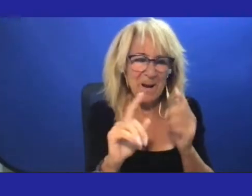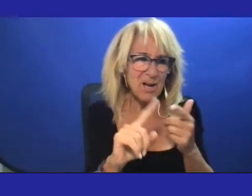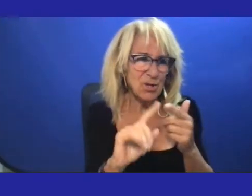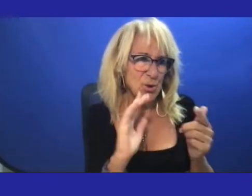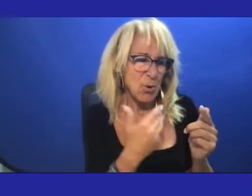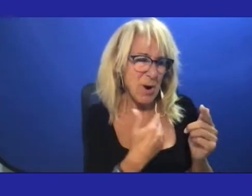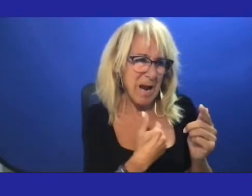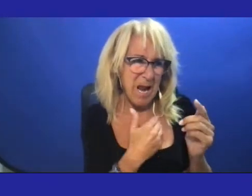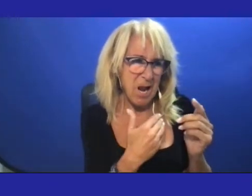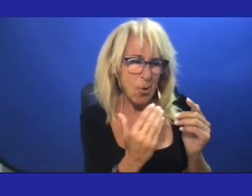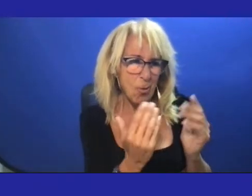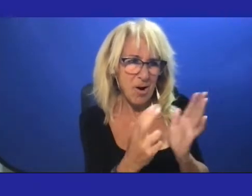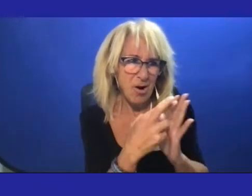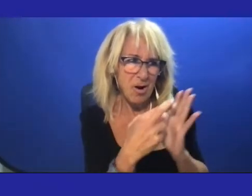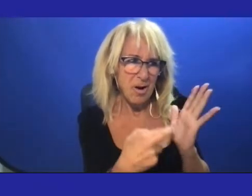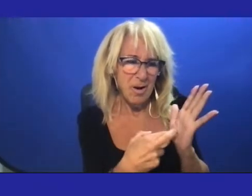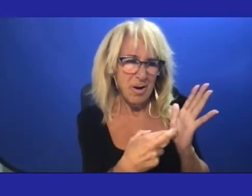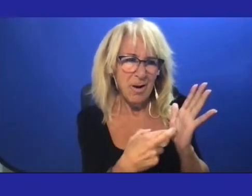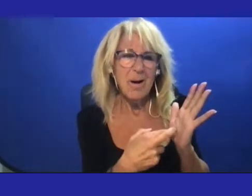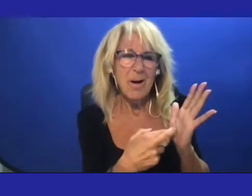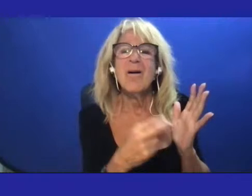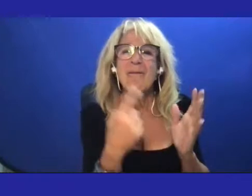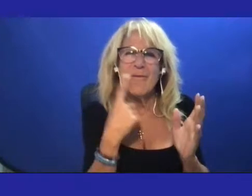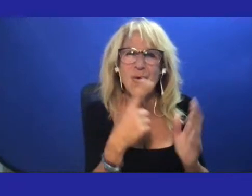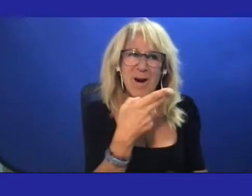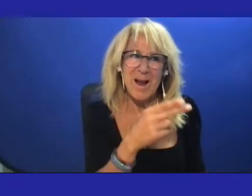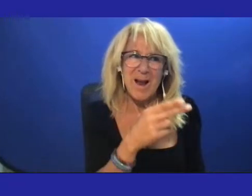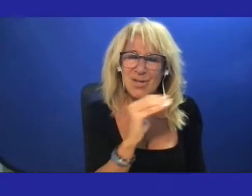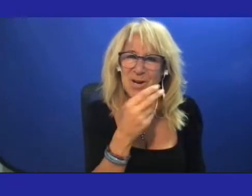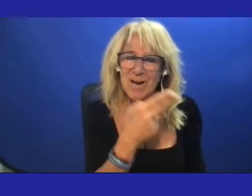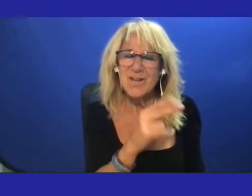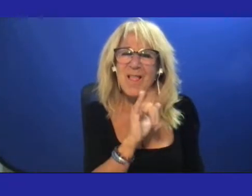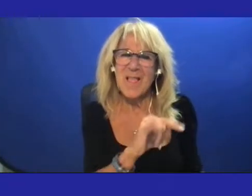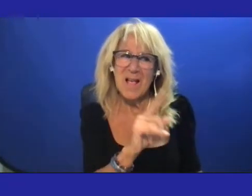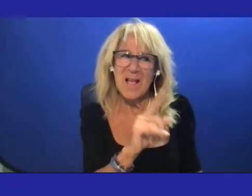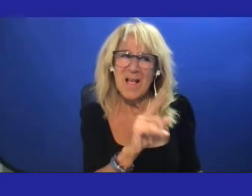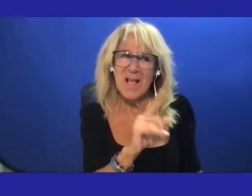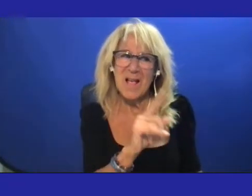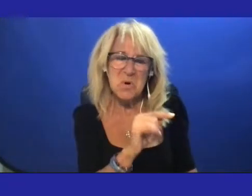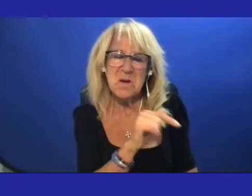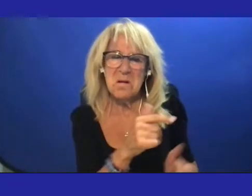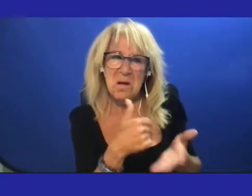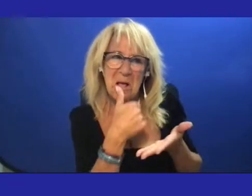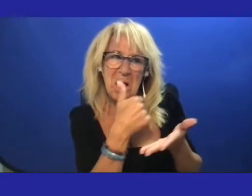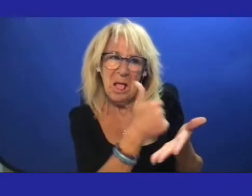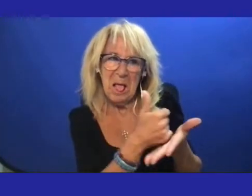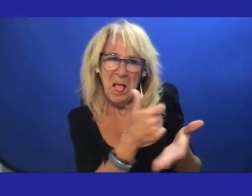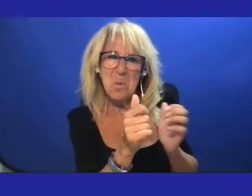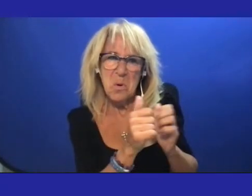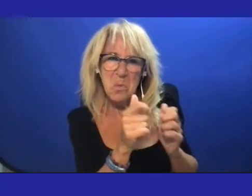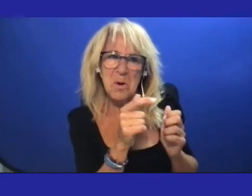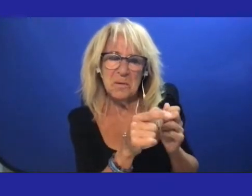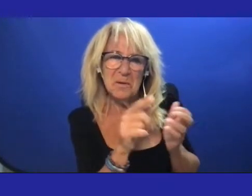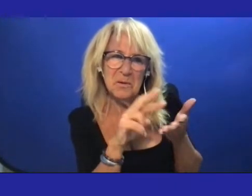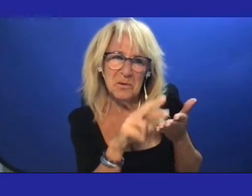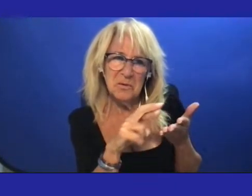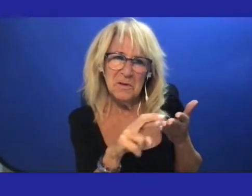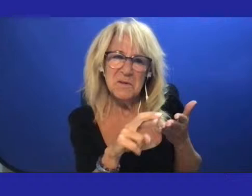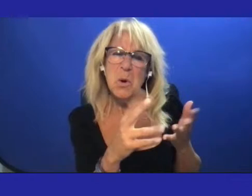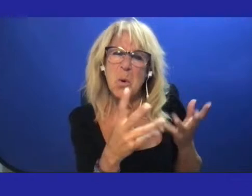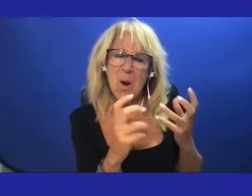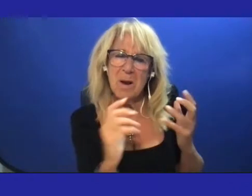So that's where the focus is, to help and support them so that the research are more on par with what we're seeing in